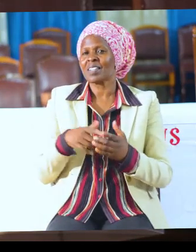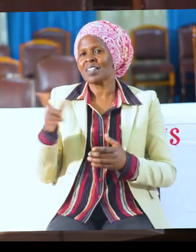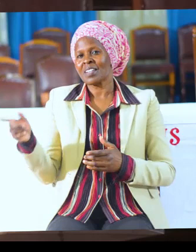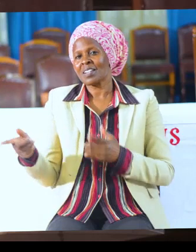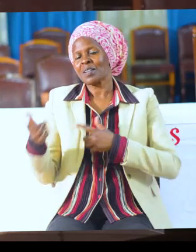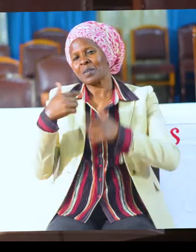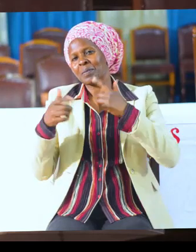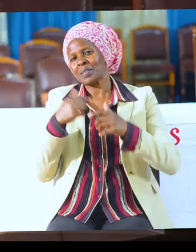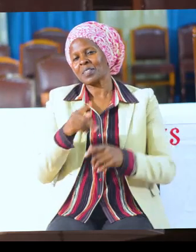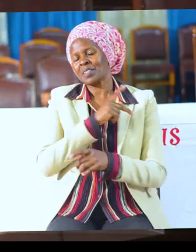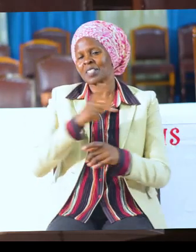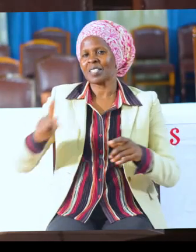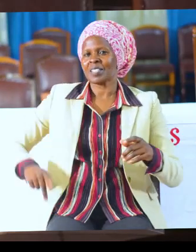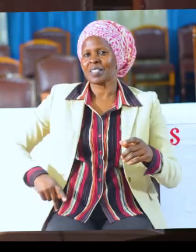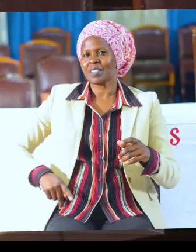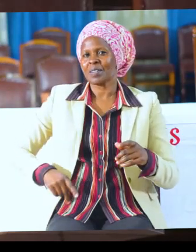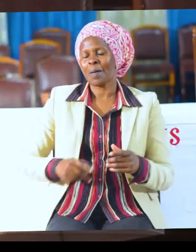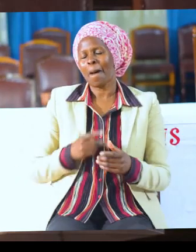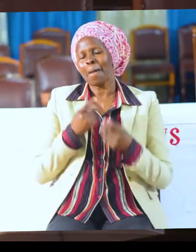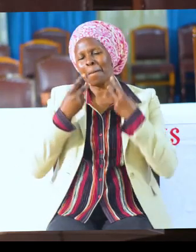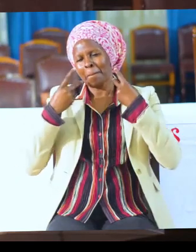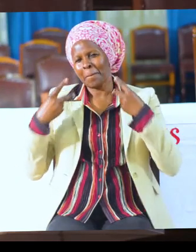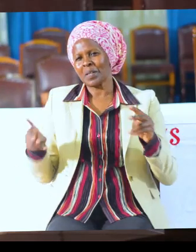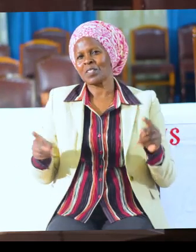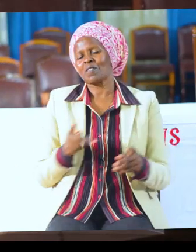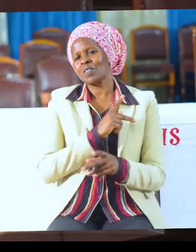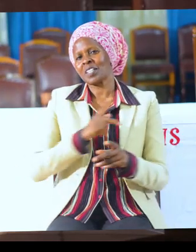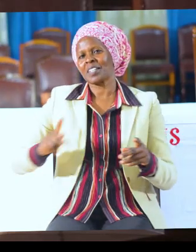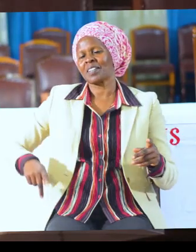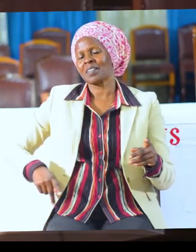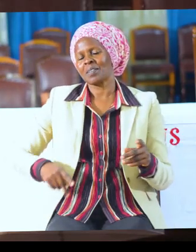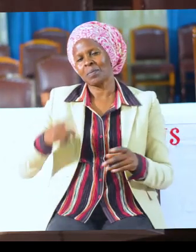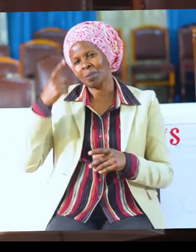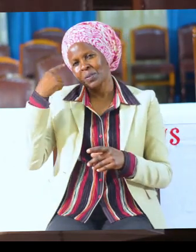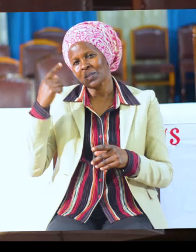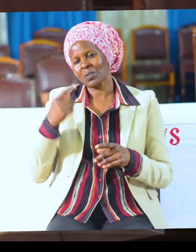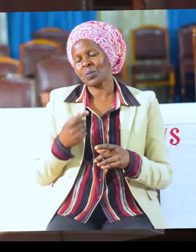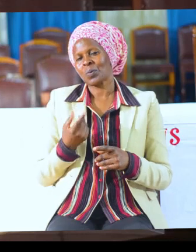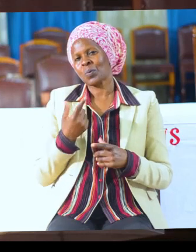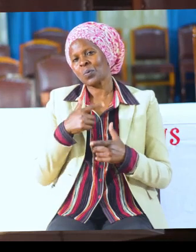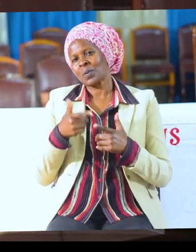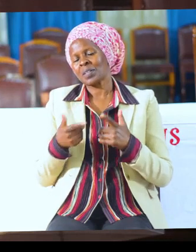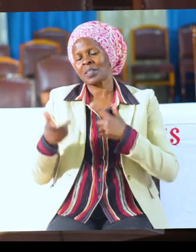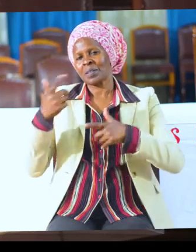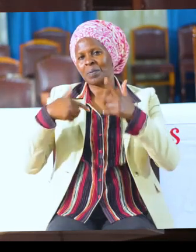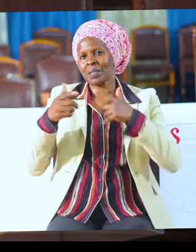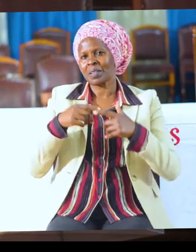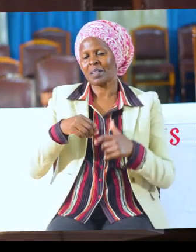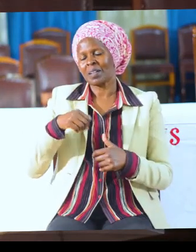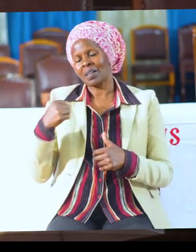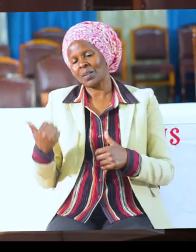a king, and he was coming as a peaceful king, because when he was coming in the other